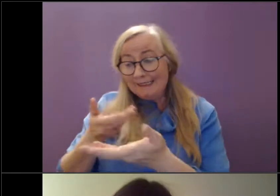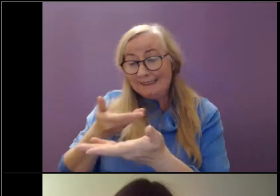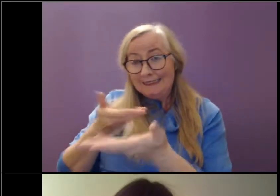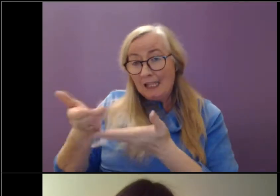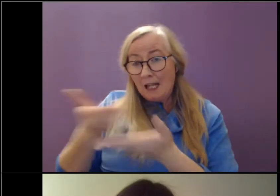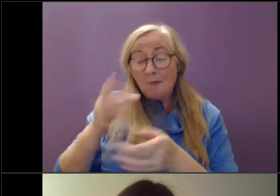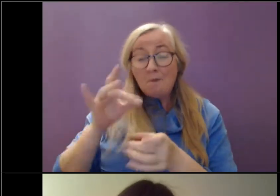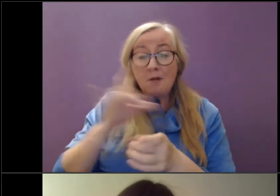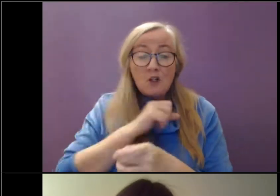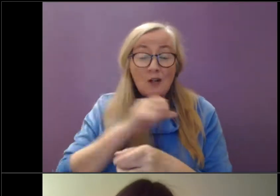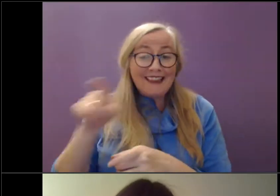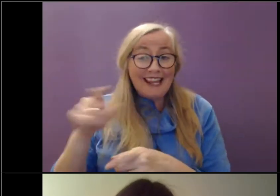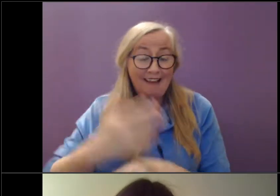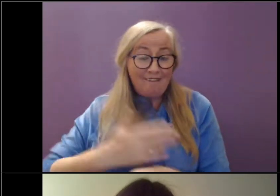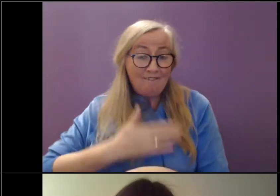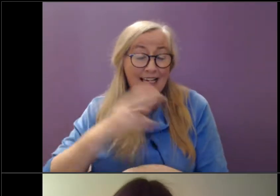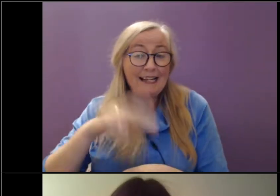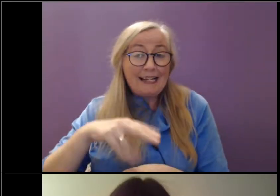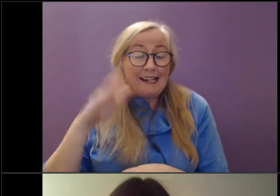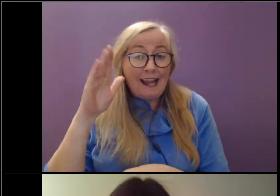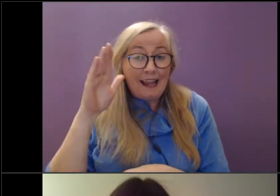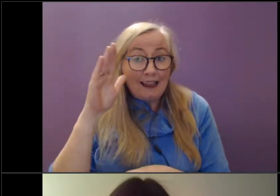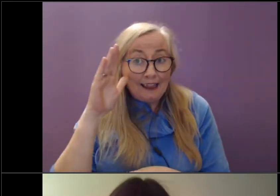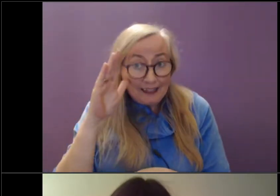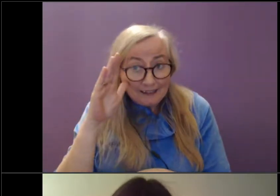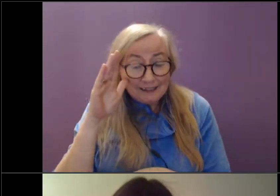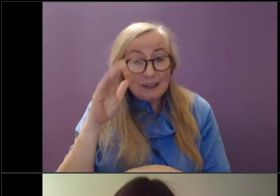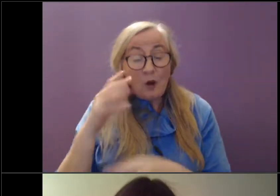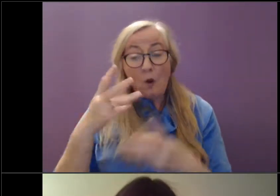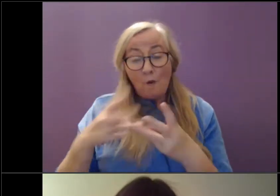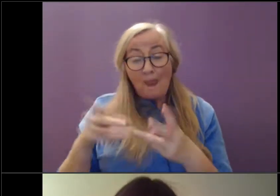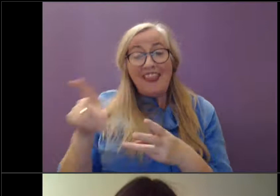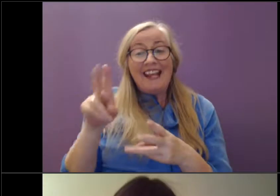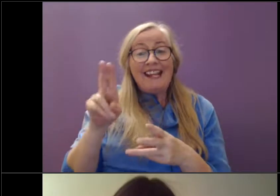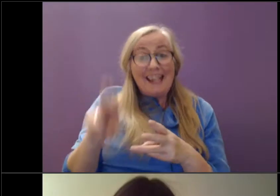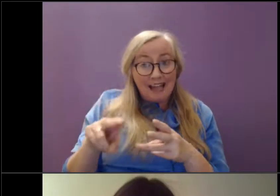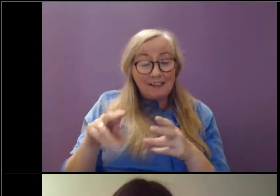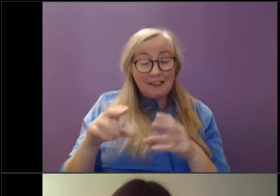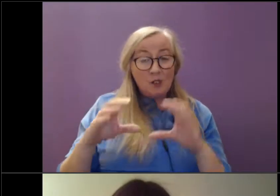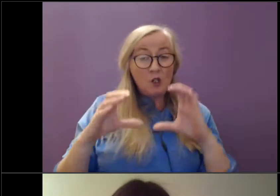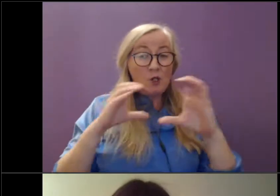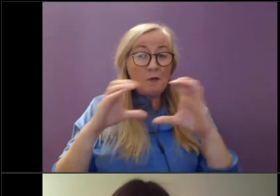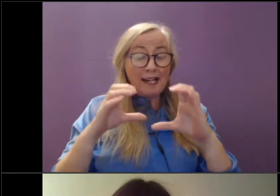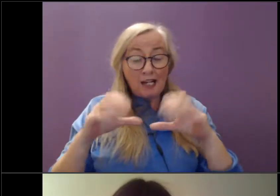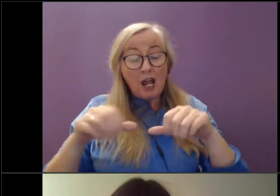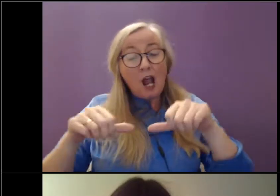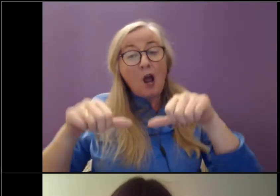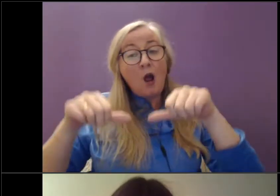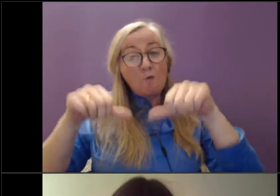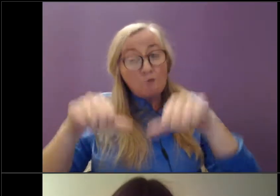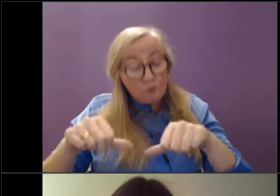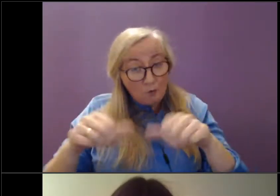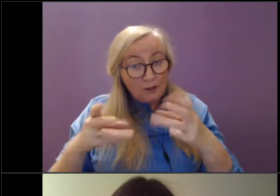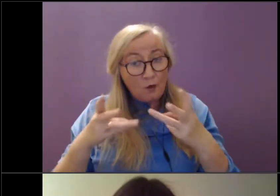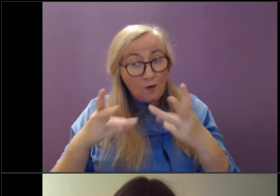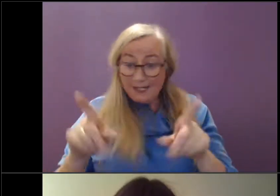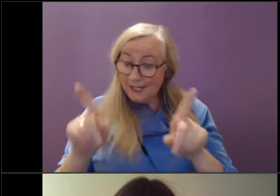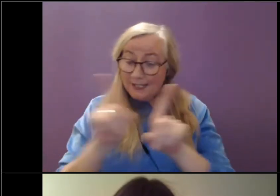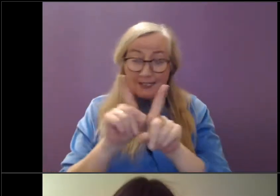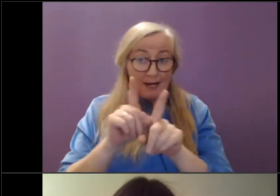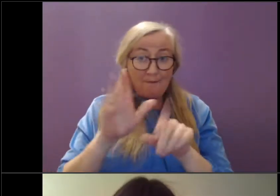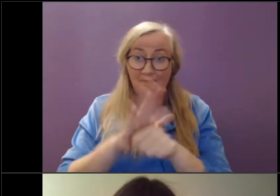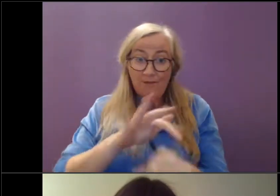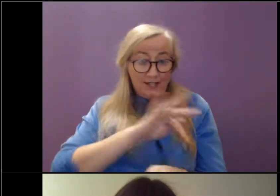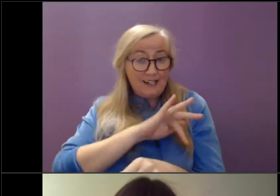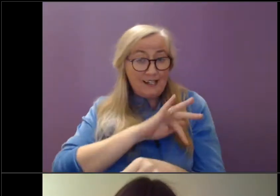to at a time when they're able to communicate it appropriately, and the same for yourself,